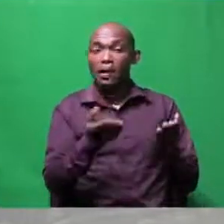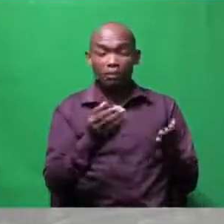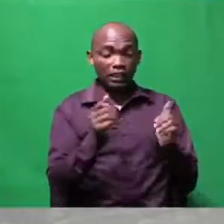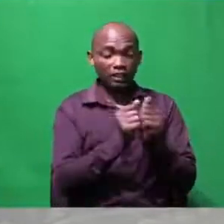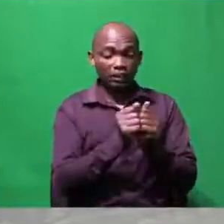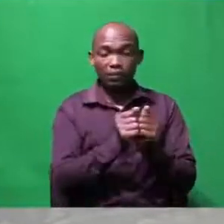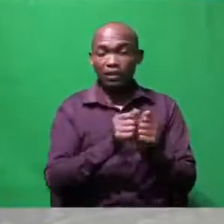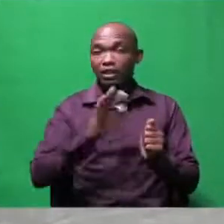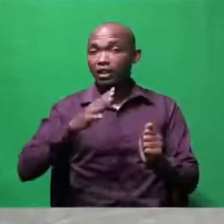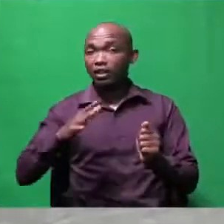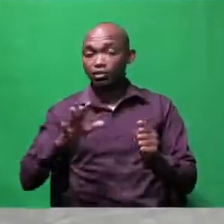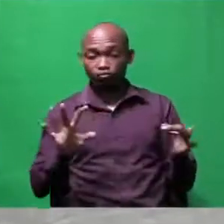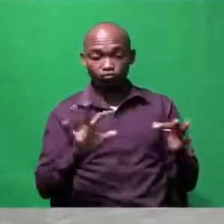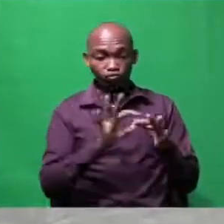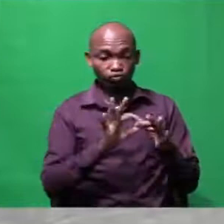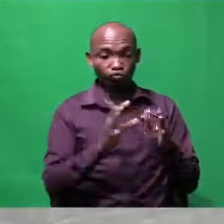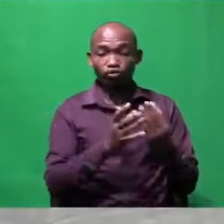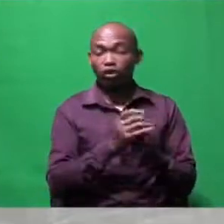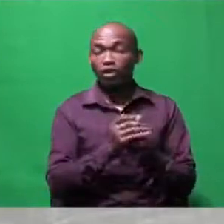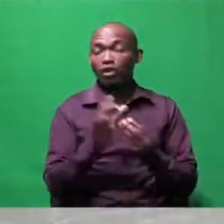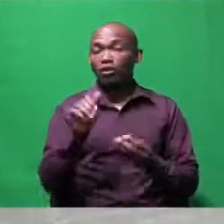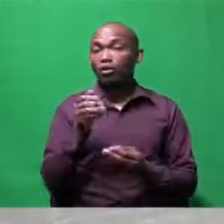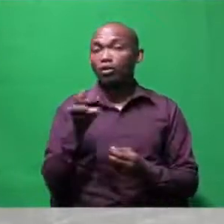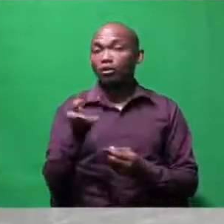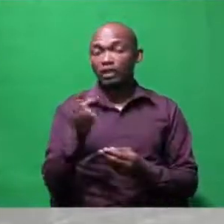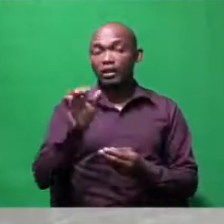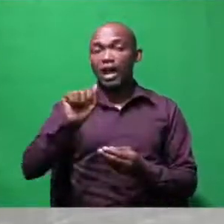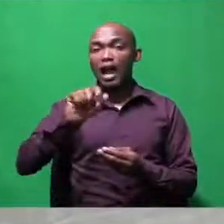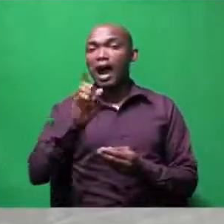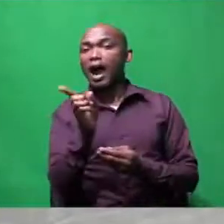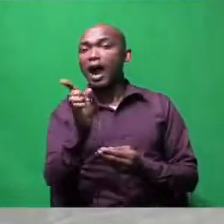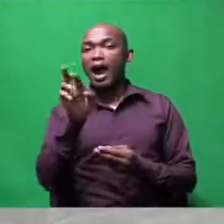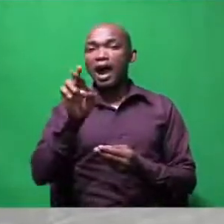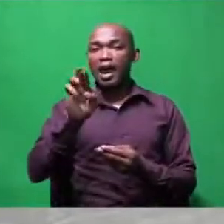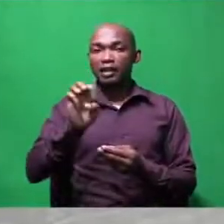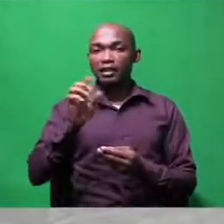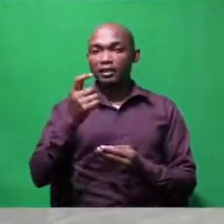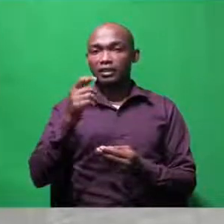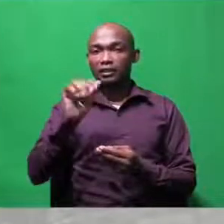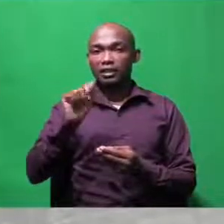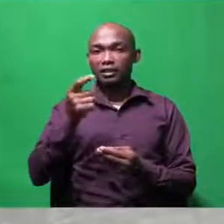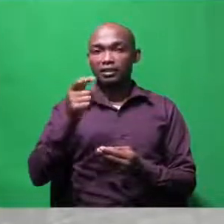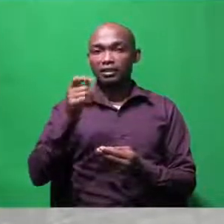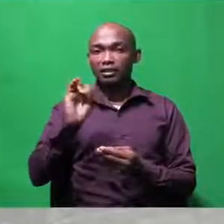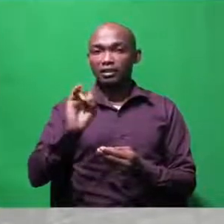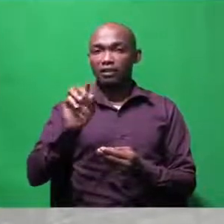dry and compacted together, we can say is aggregated. And the mineral here,